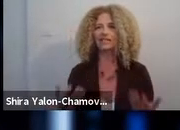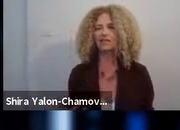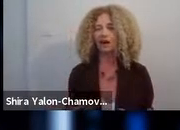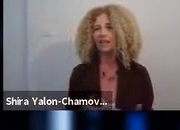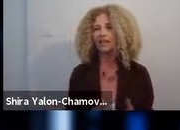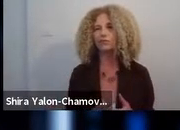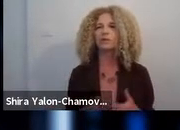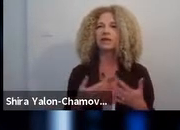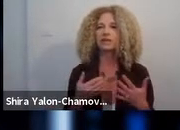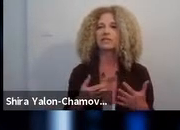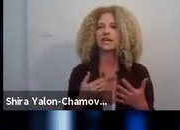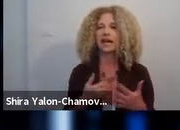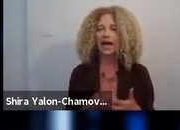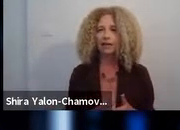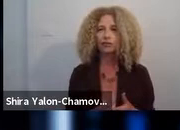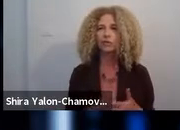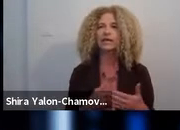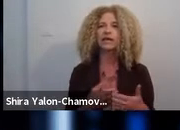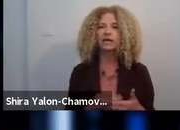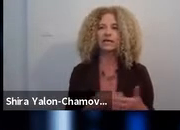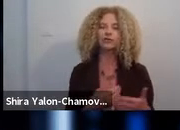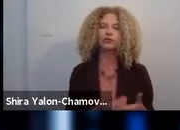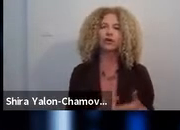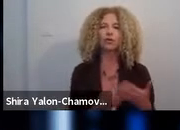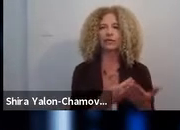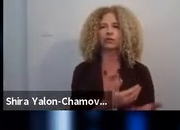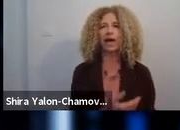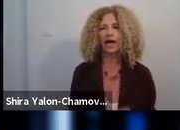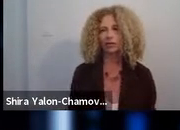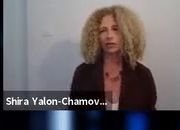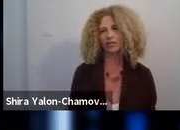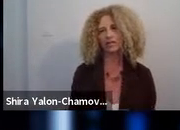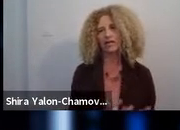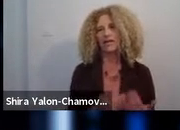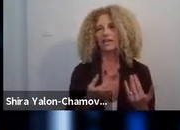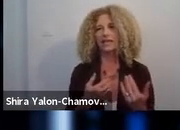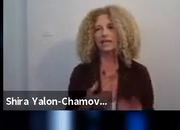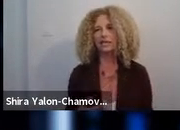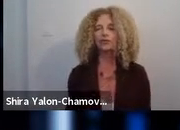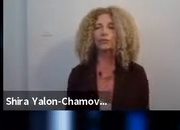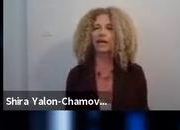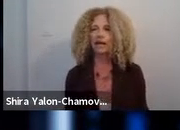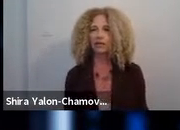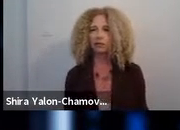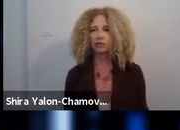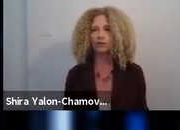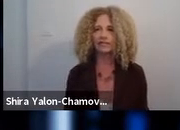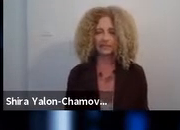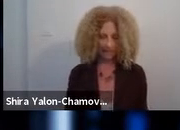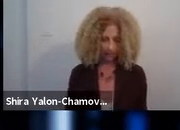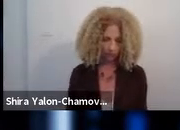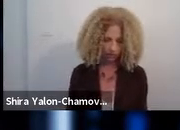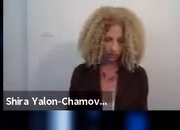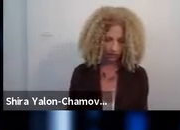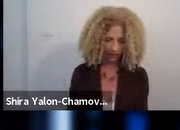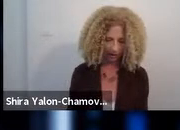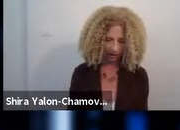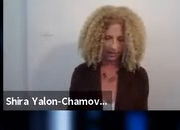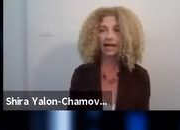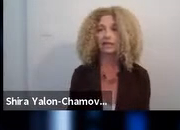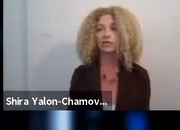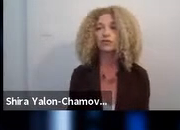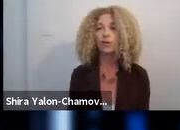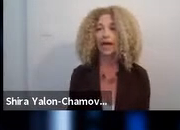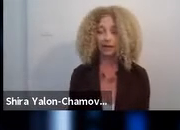or need the knowledge, but because they actually need to go into action. They need to be able to understand what's going